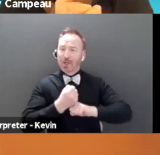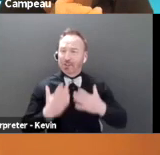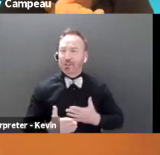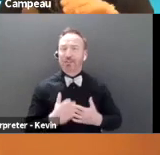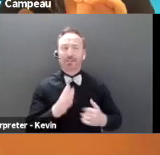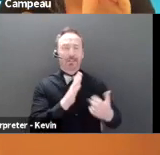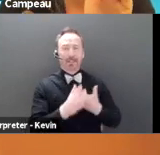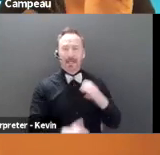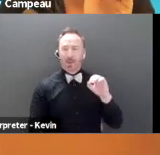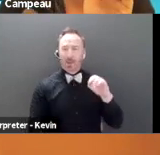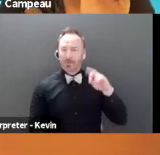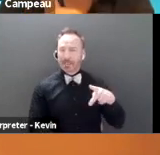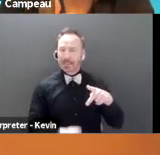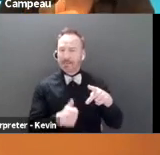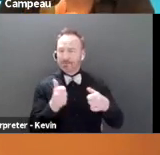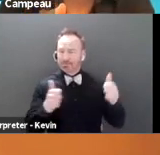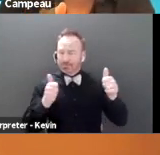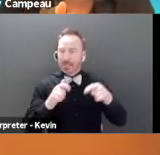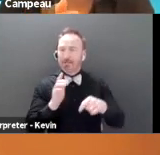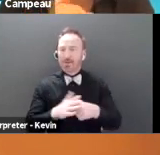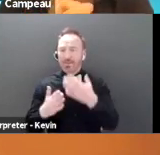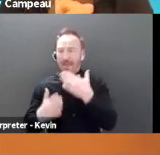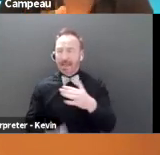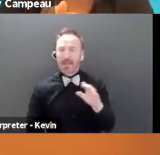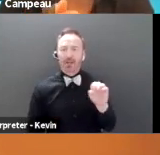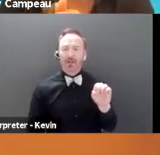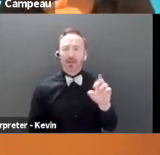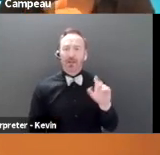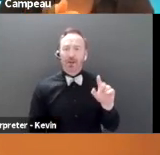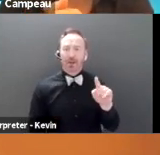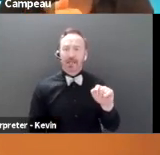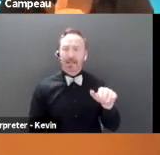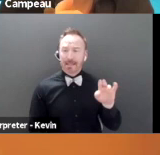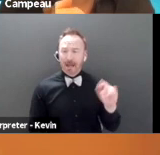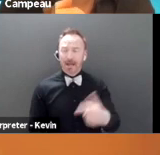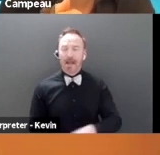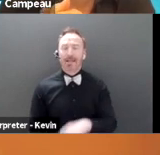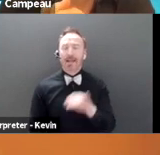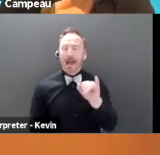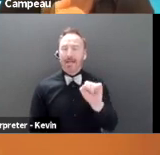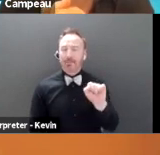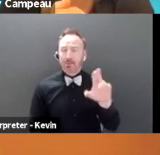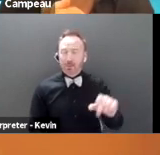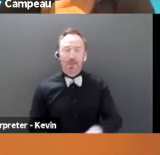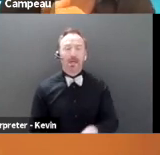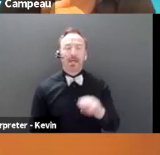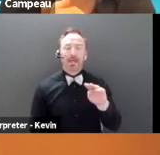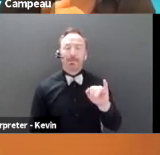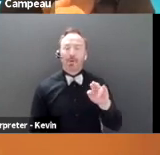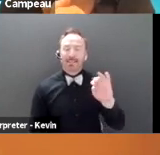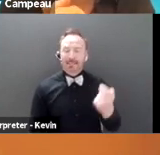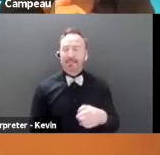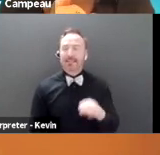you to Ernst & Young and to ISU Core, to Marexis, Miller Thompson,